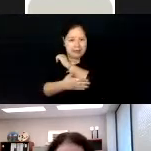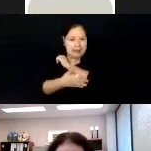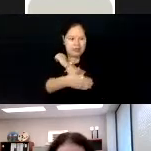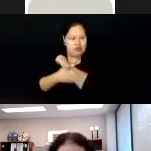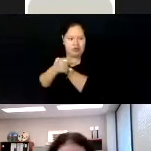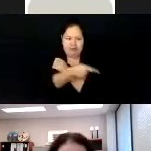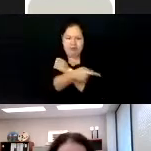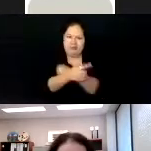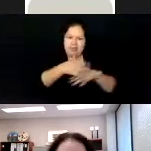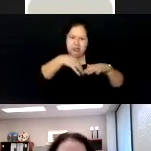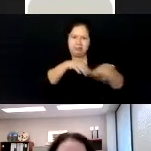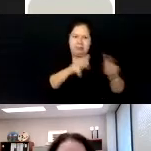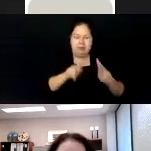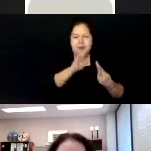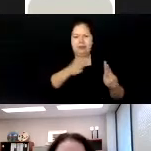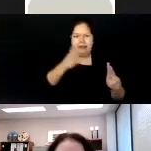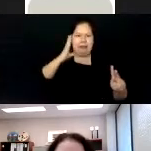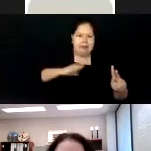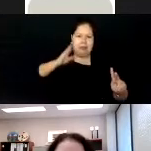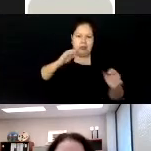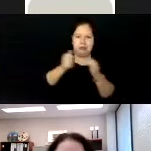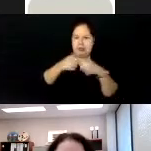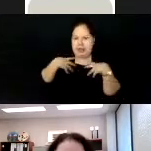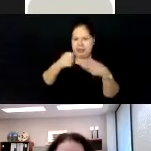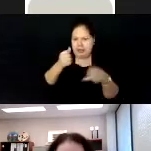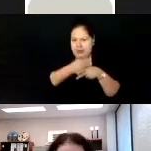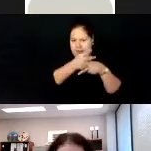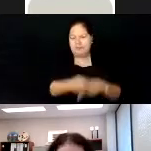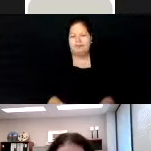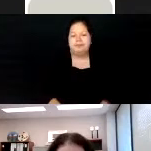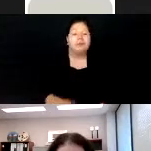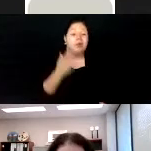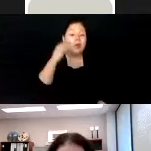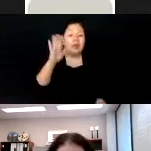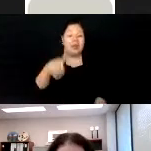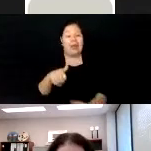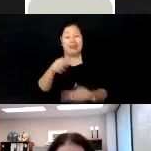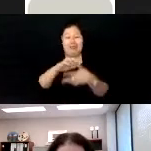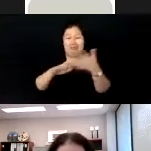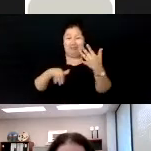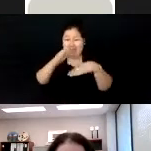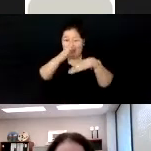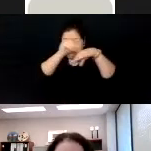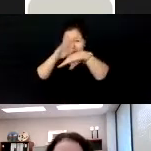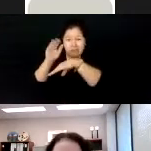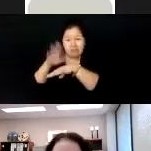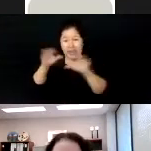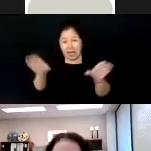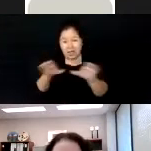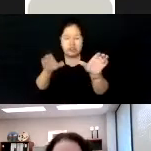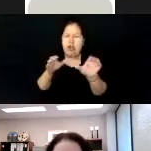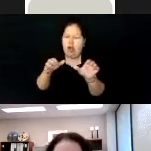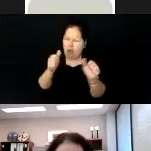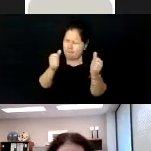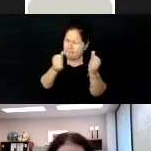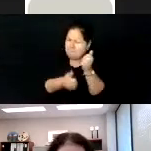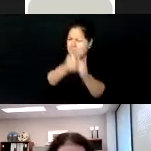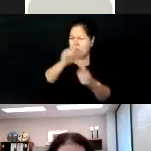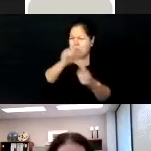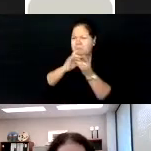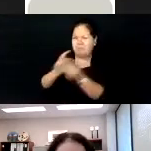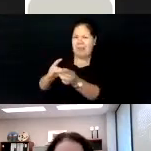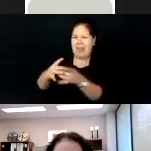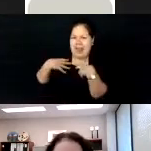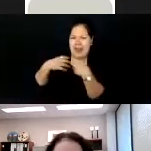peoples. As we know, several of the calls are focused on health, and many of them advocate for the education